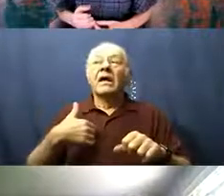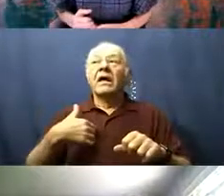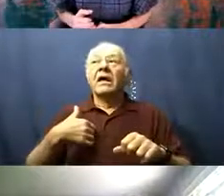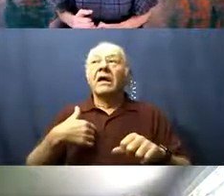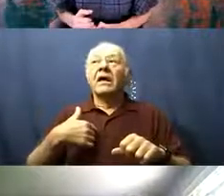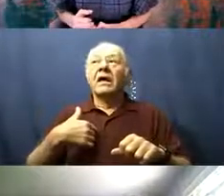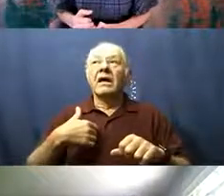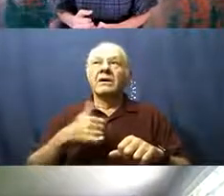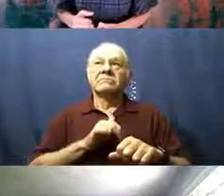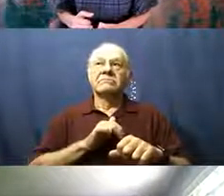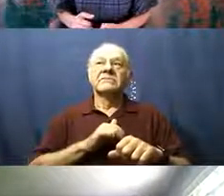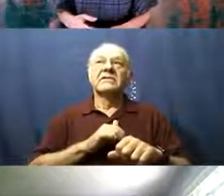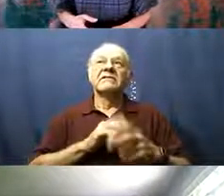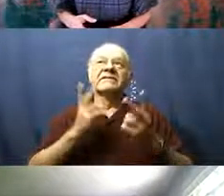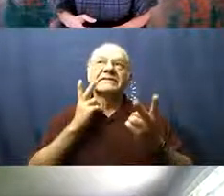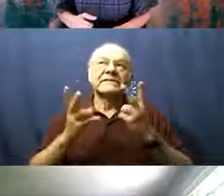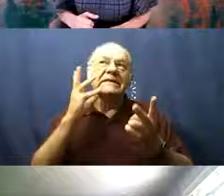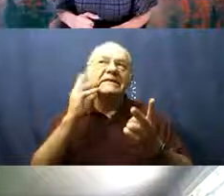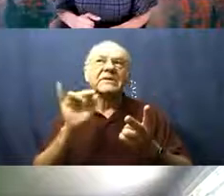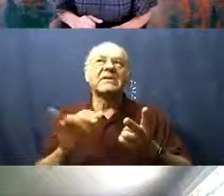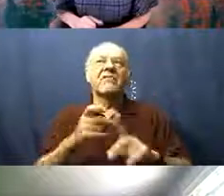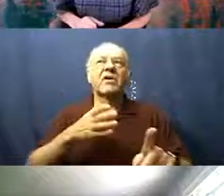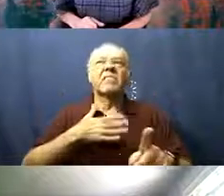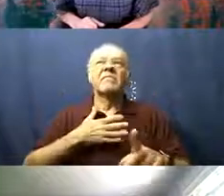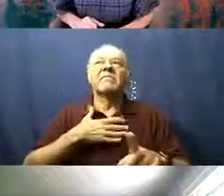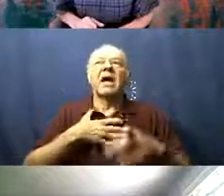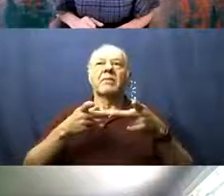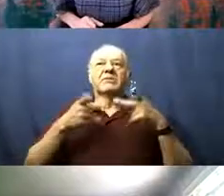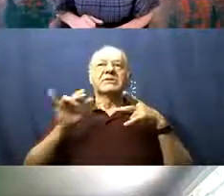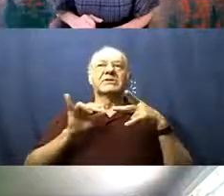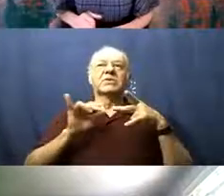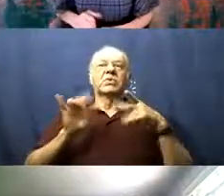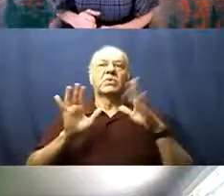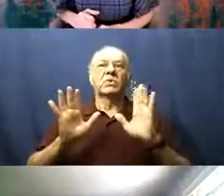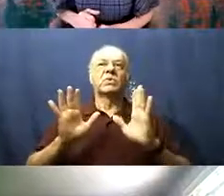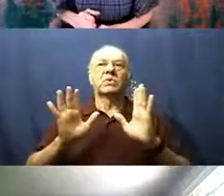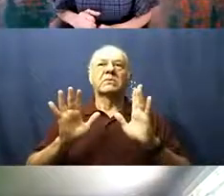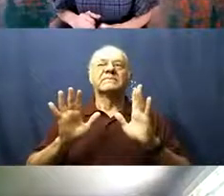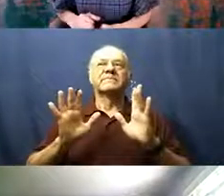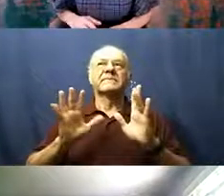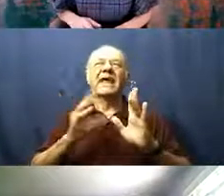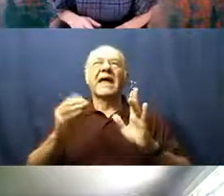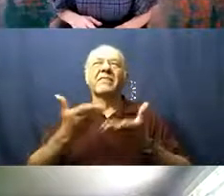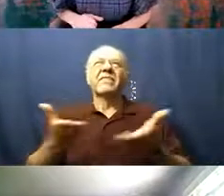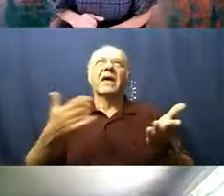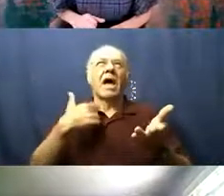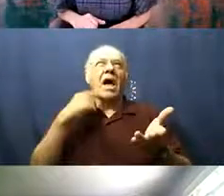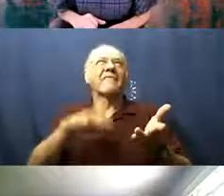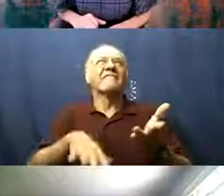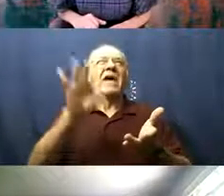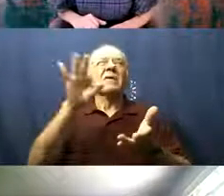I've experienced that from where I sit too. And the thing I have found to be